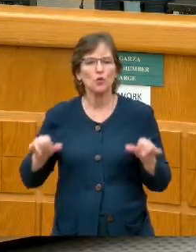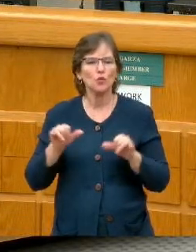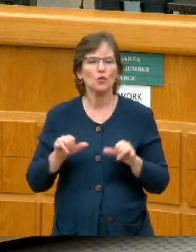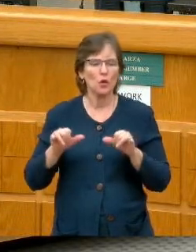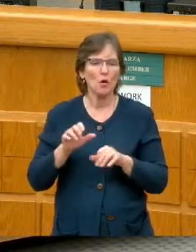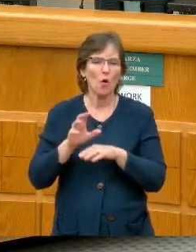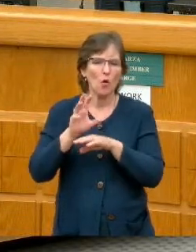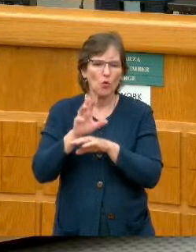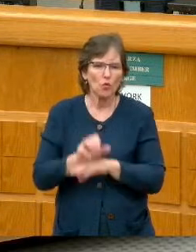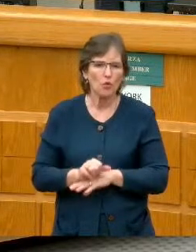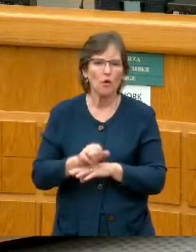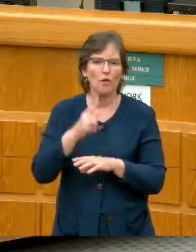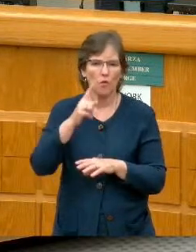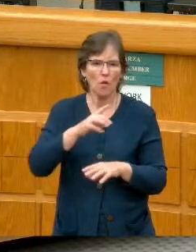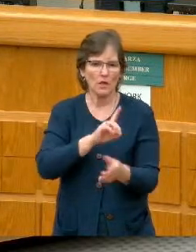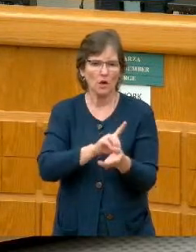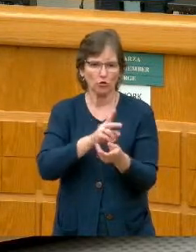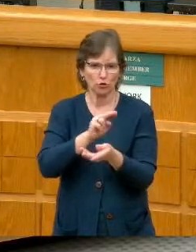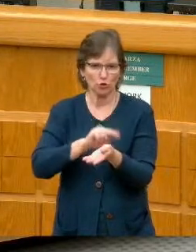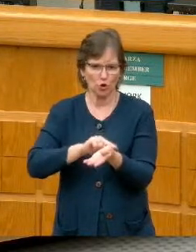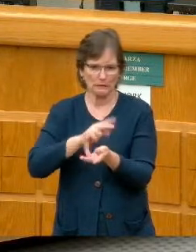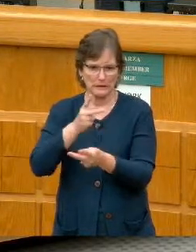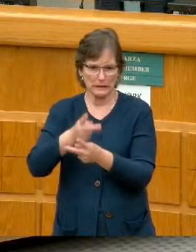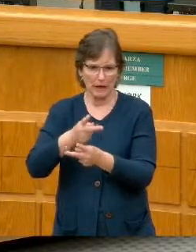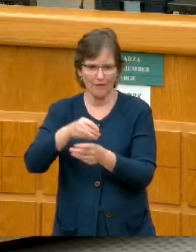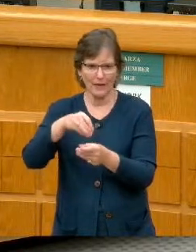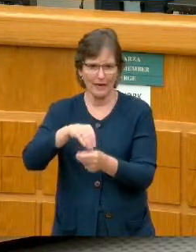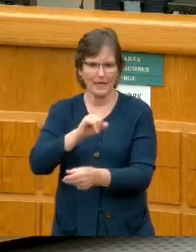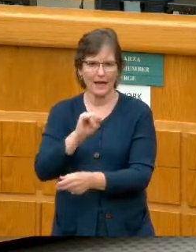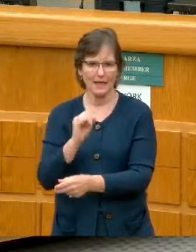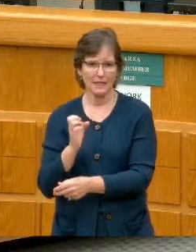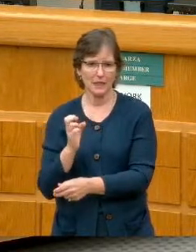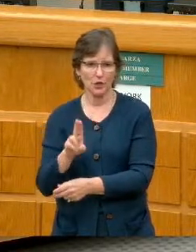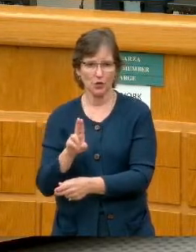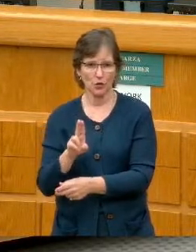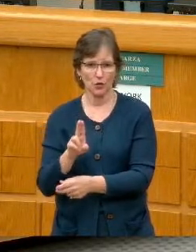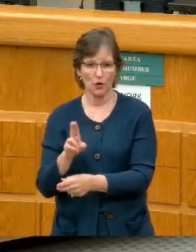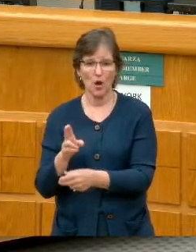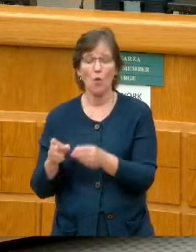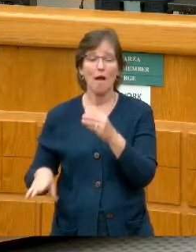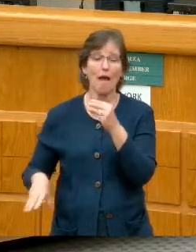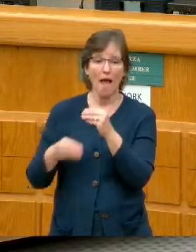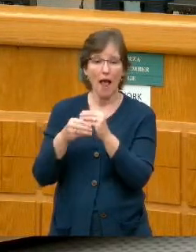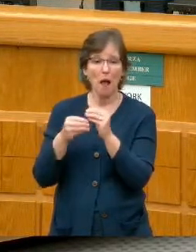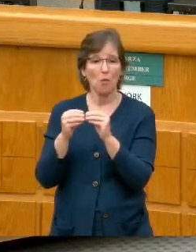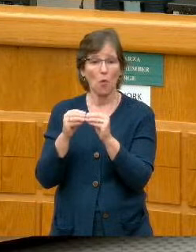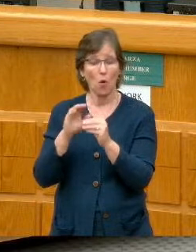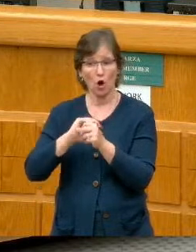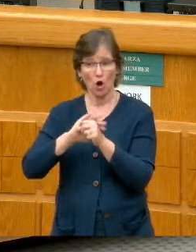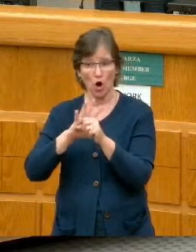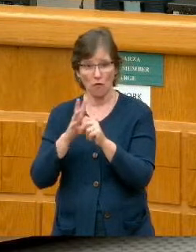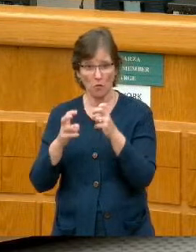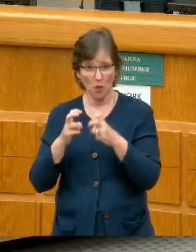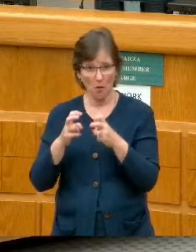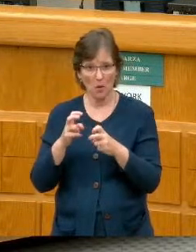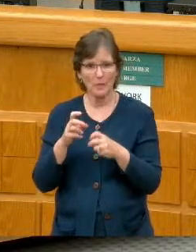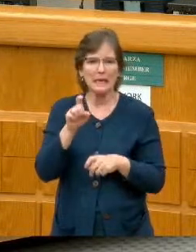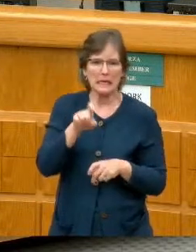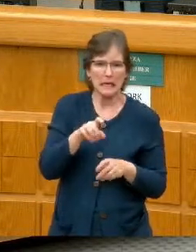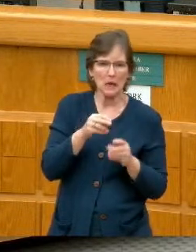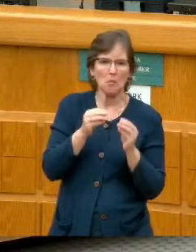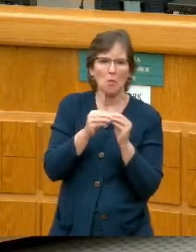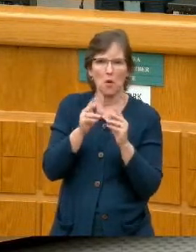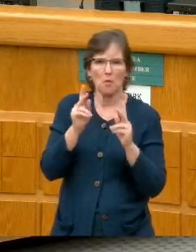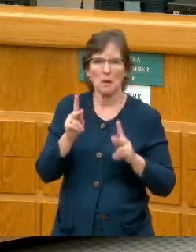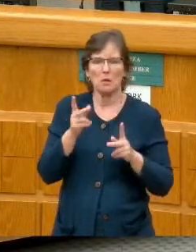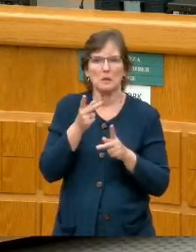us, we're having all these jumps well above the blue line. It doesn't look like it did before yet. However, we are trending in the right